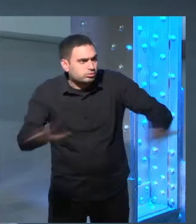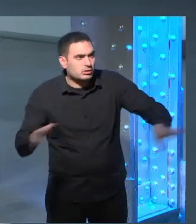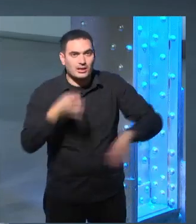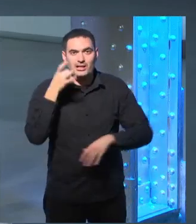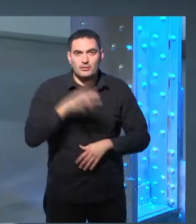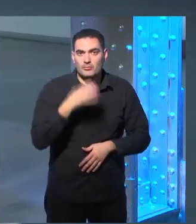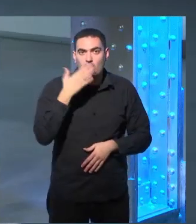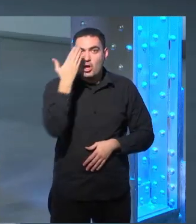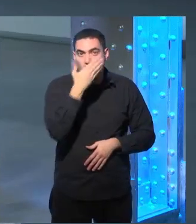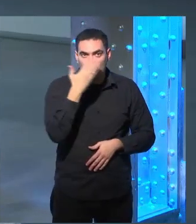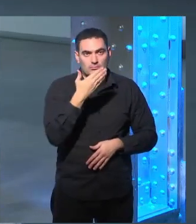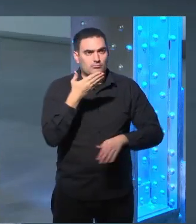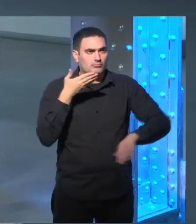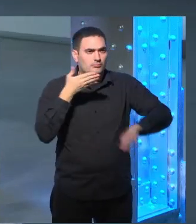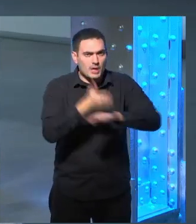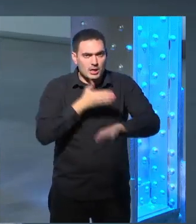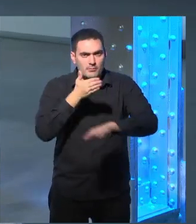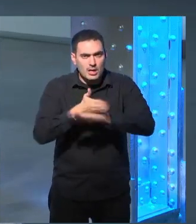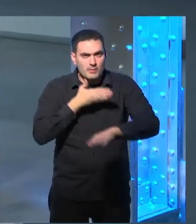involved in conveying science to